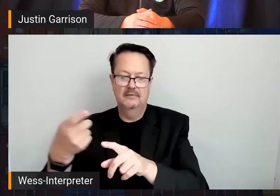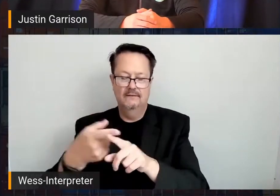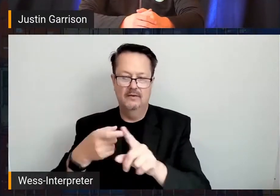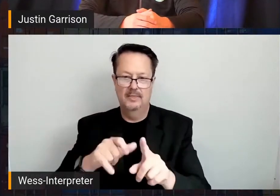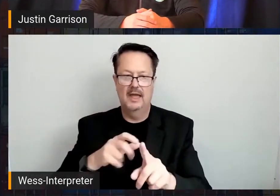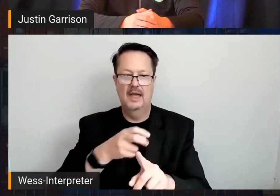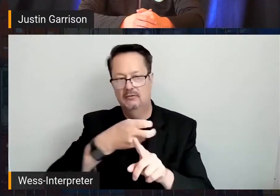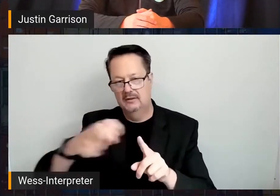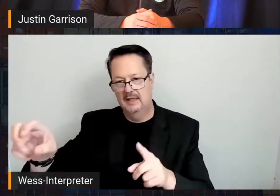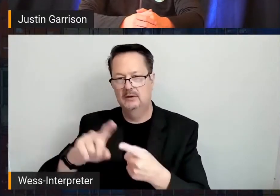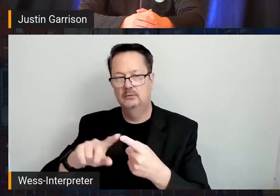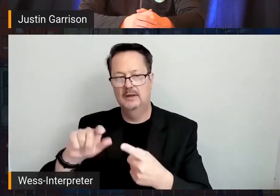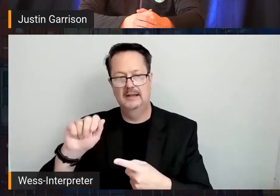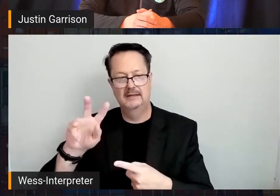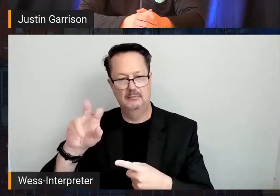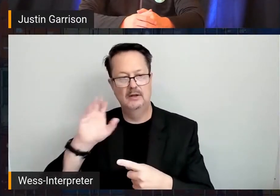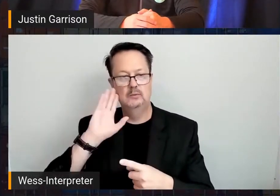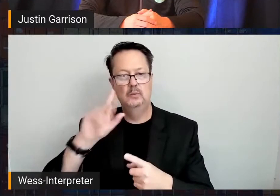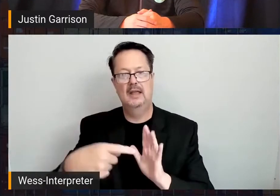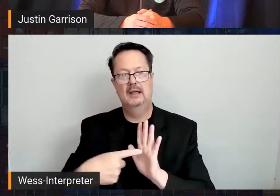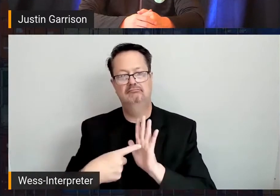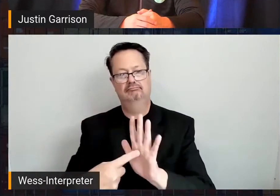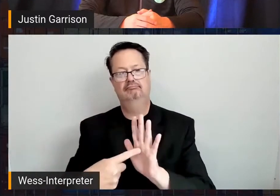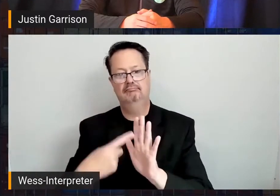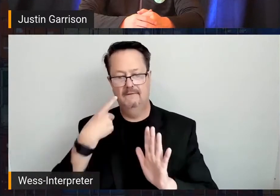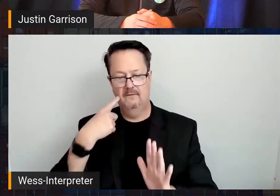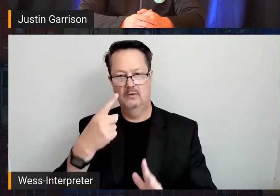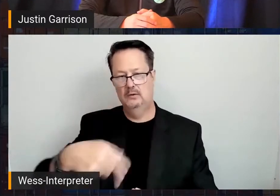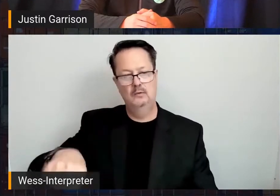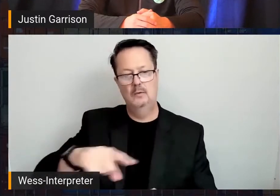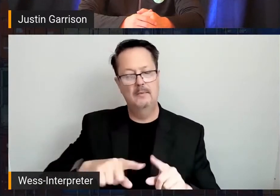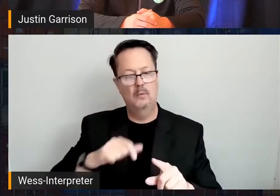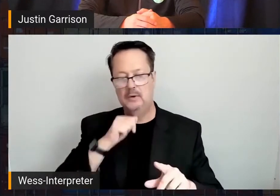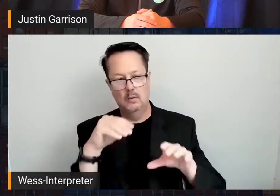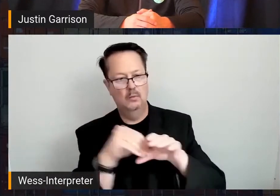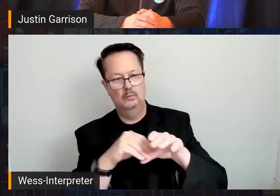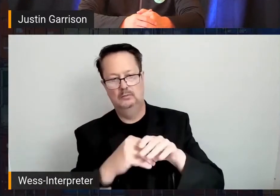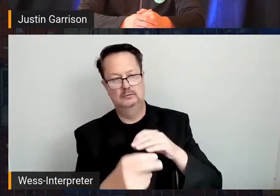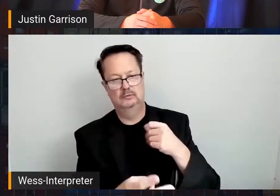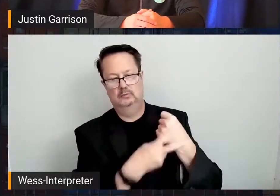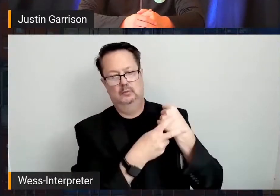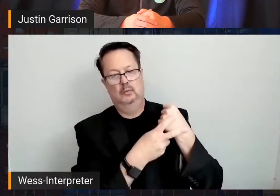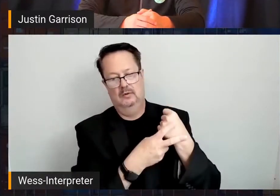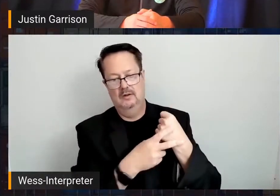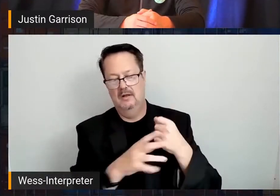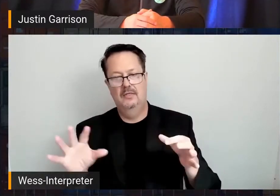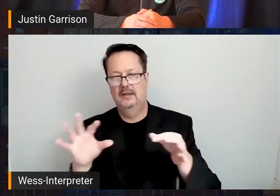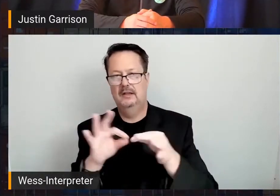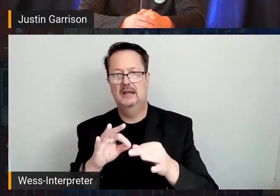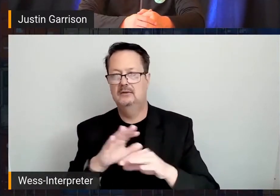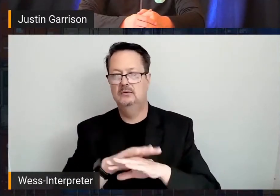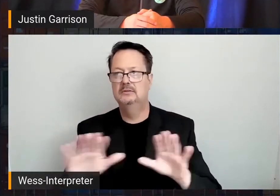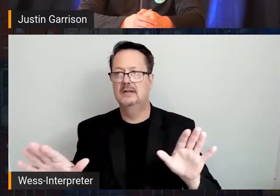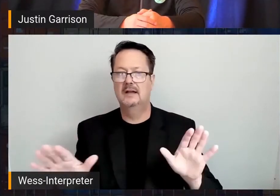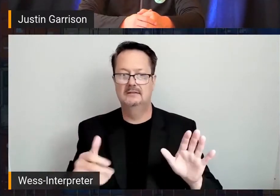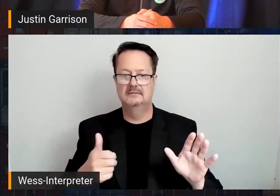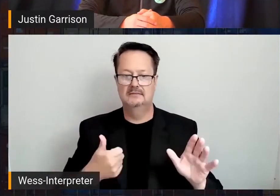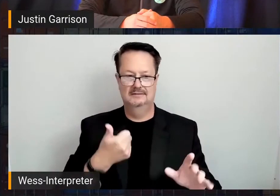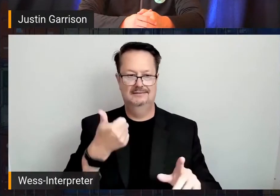to AWS so we can display it for you. But we don't store those information, and the connector also don't volunteer those